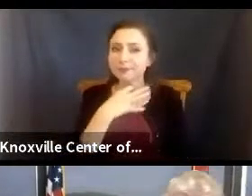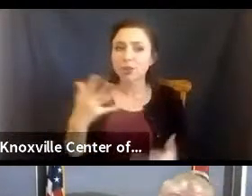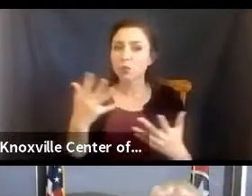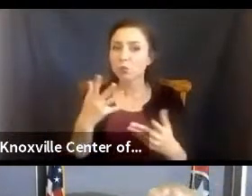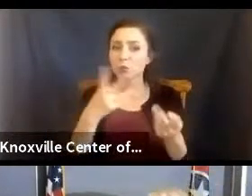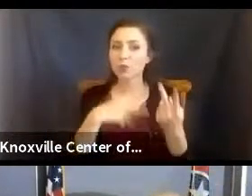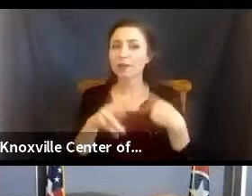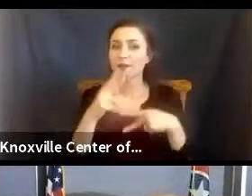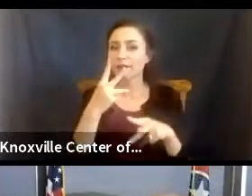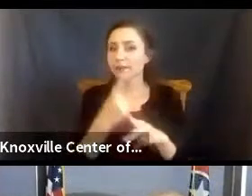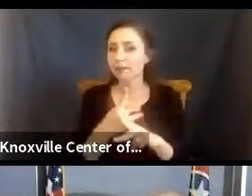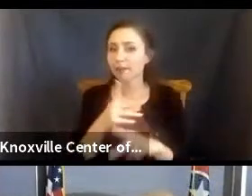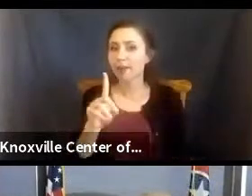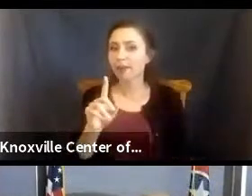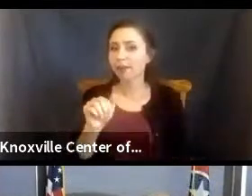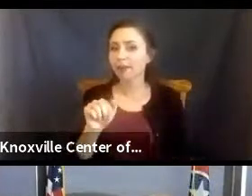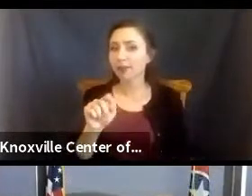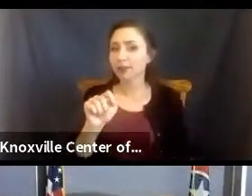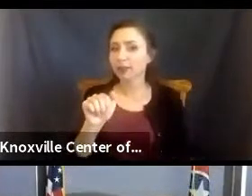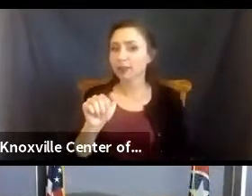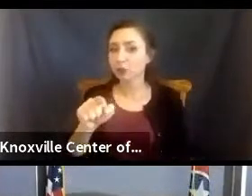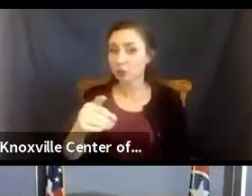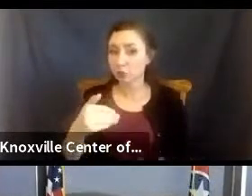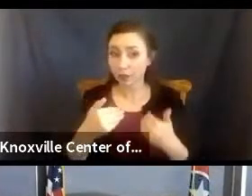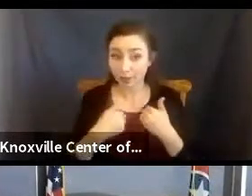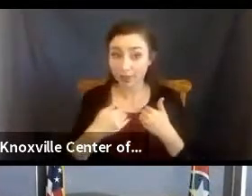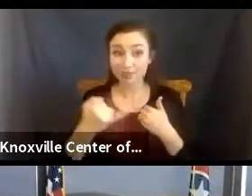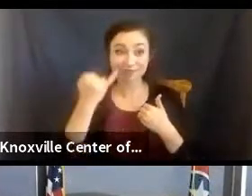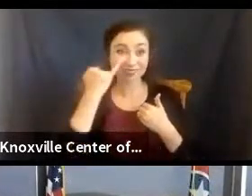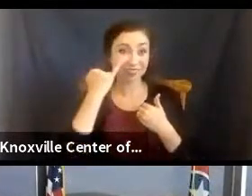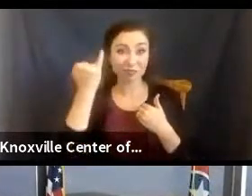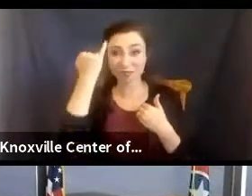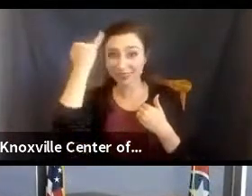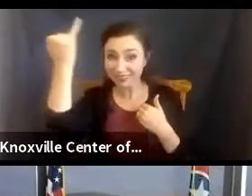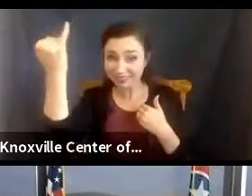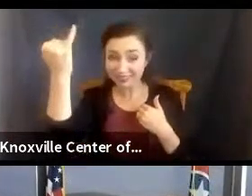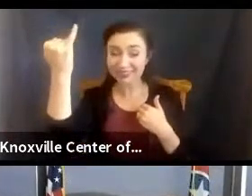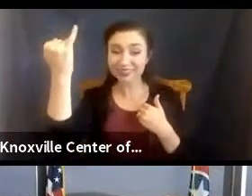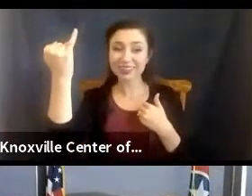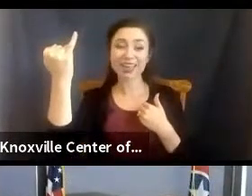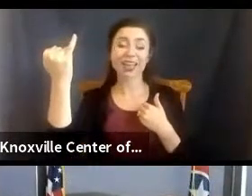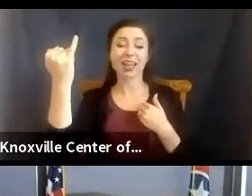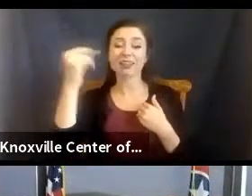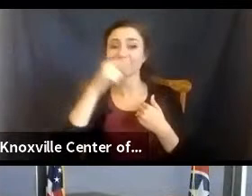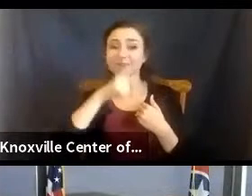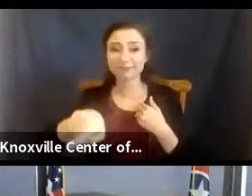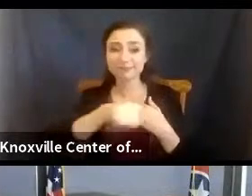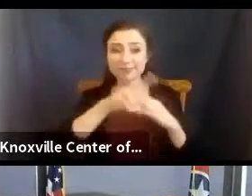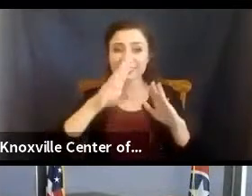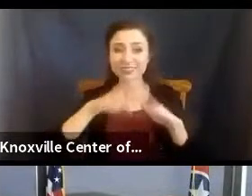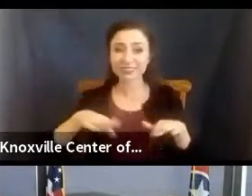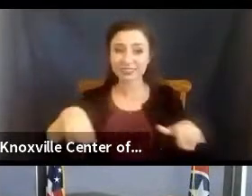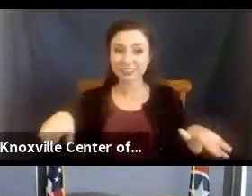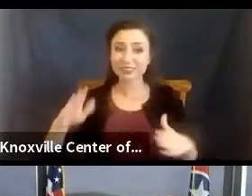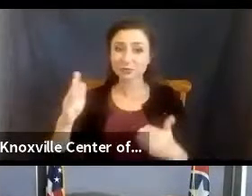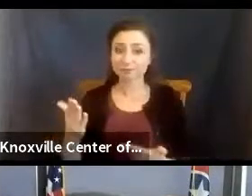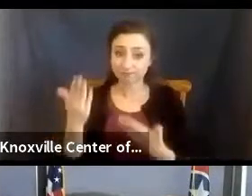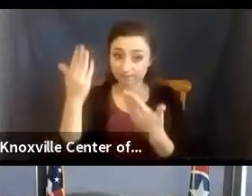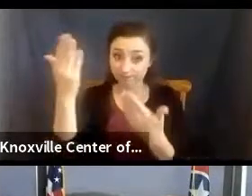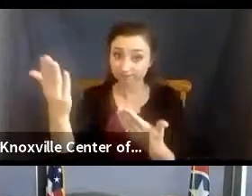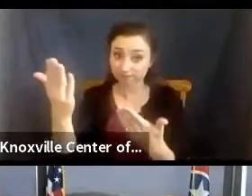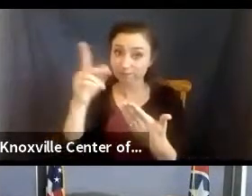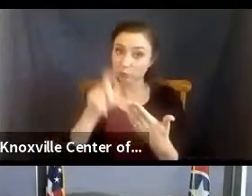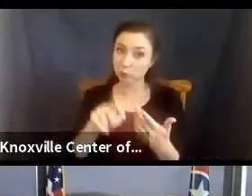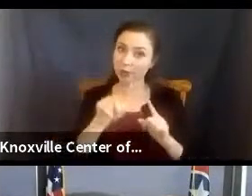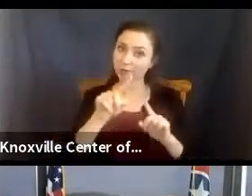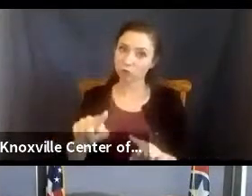data you all have, if you have an idea of those children for whom it's suggested you need to